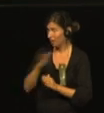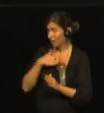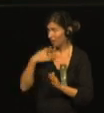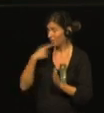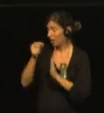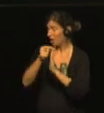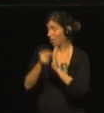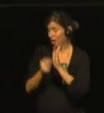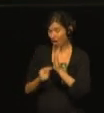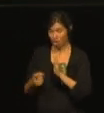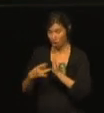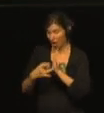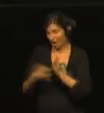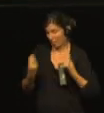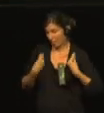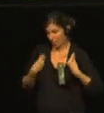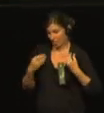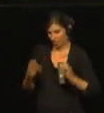So,